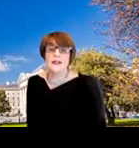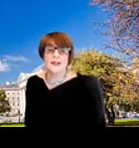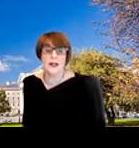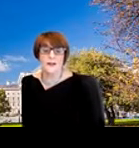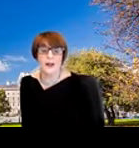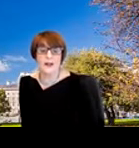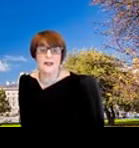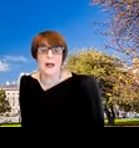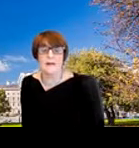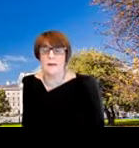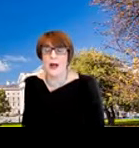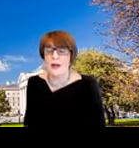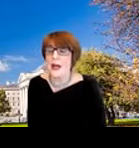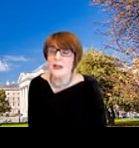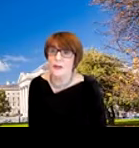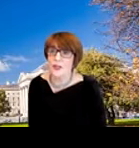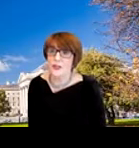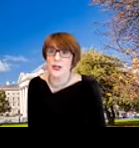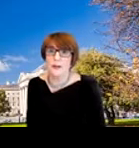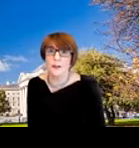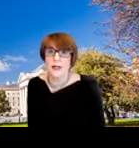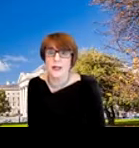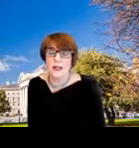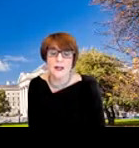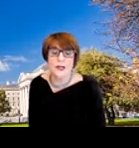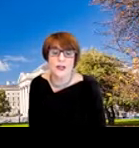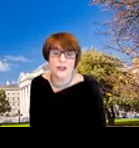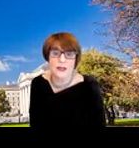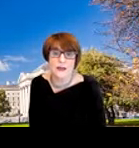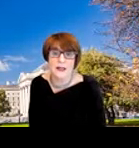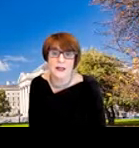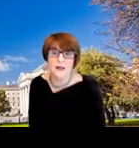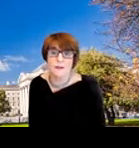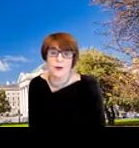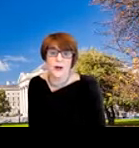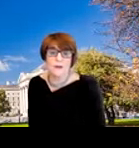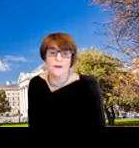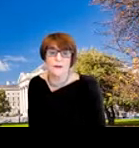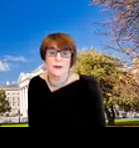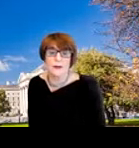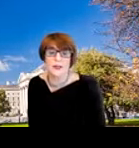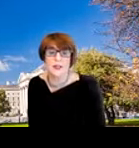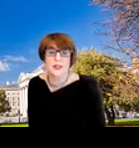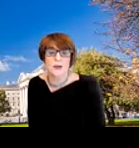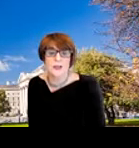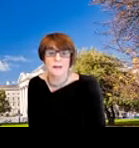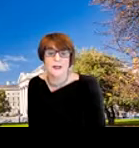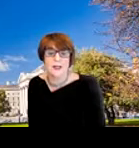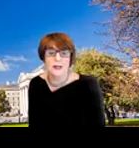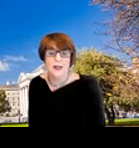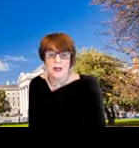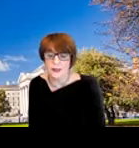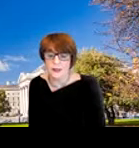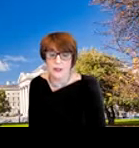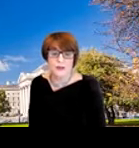Vaccine and side effects. And again, there was concern at the beginning in relation to the vaccine programme for people with intellectual